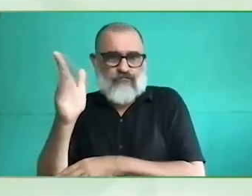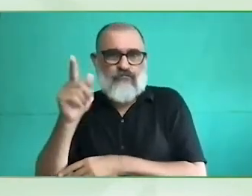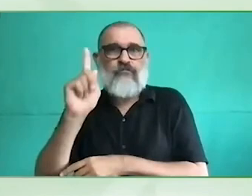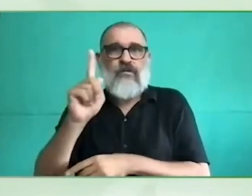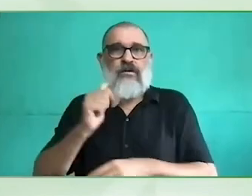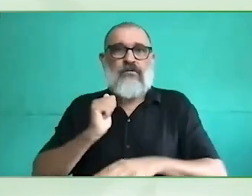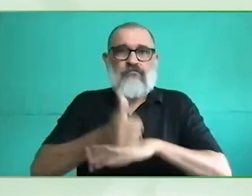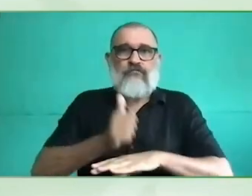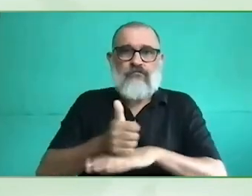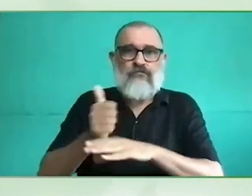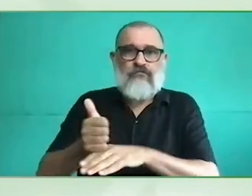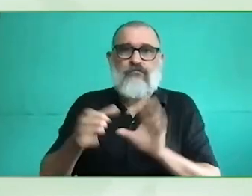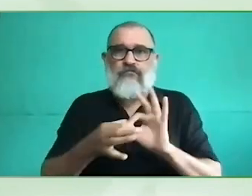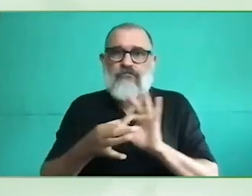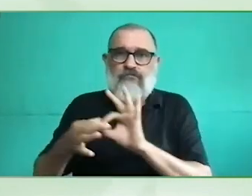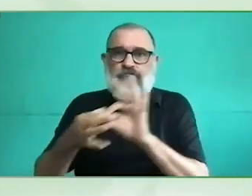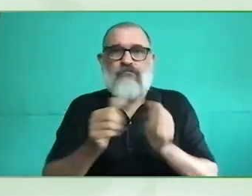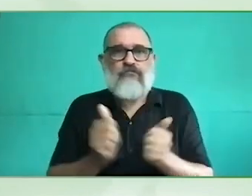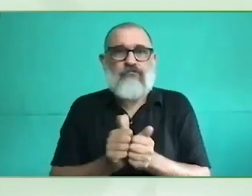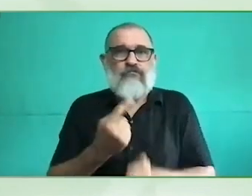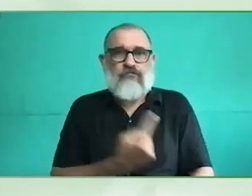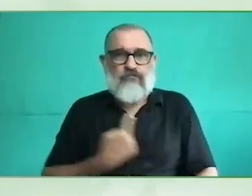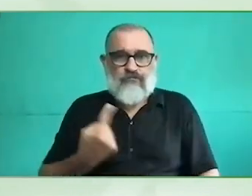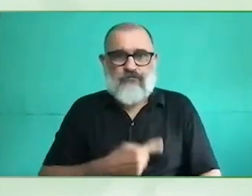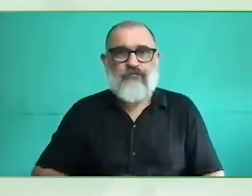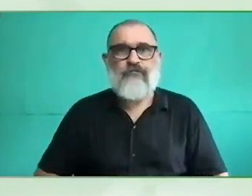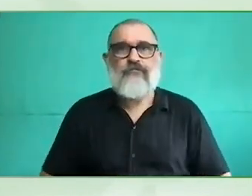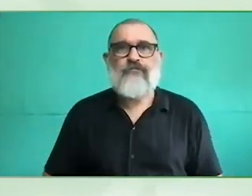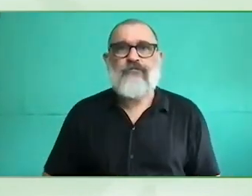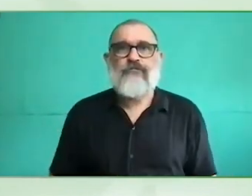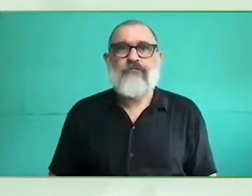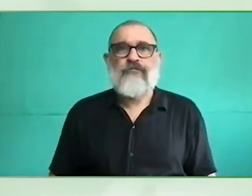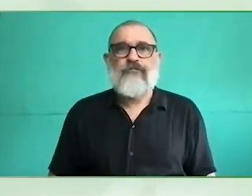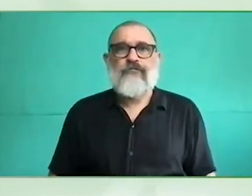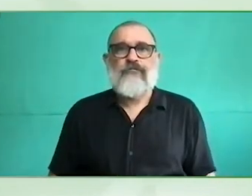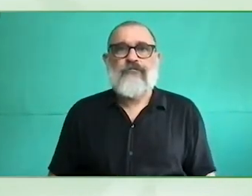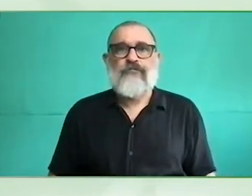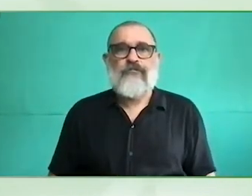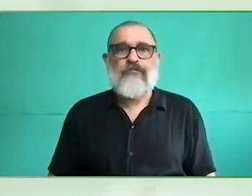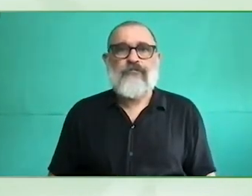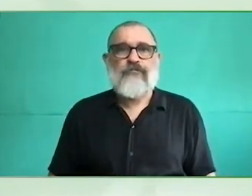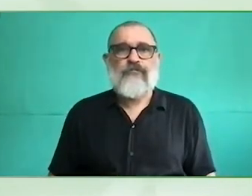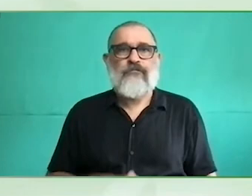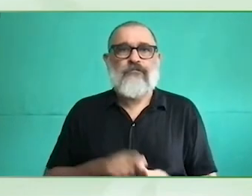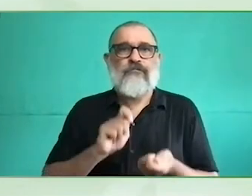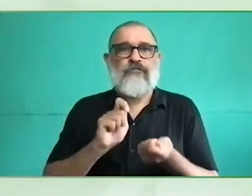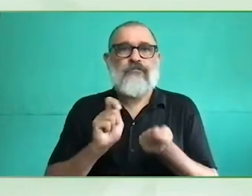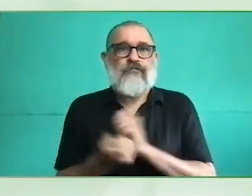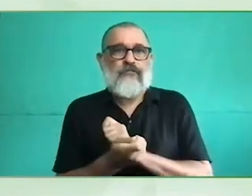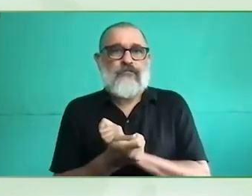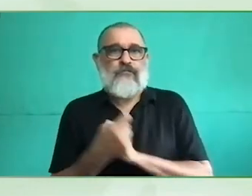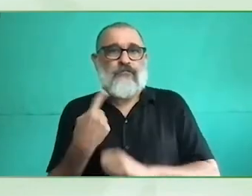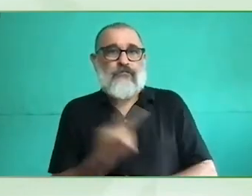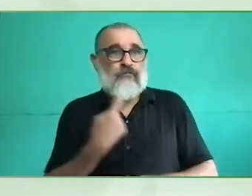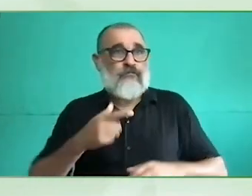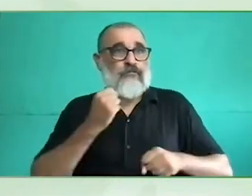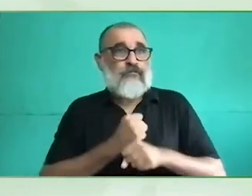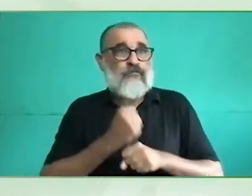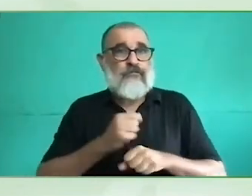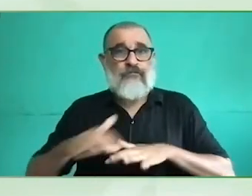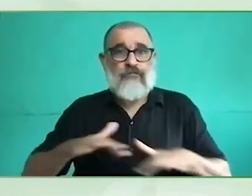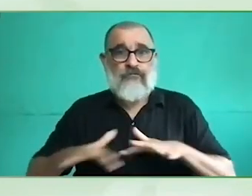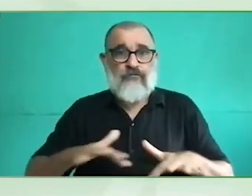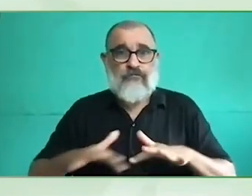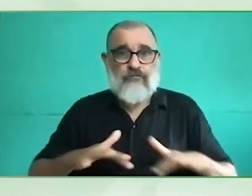translating all our activities in Spanish